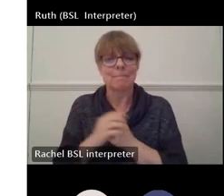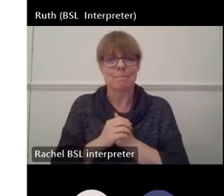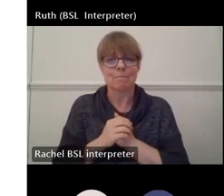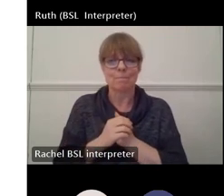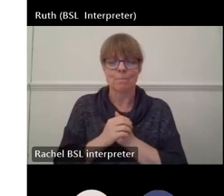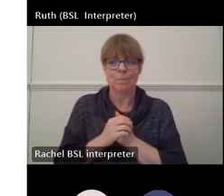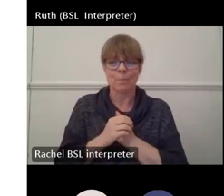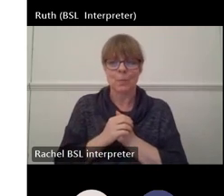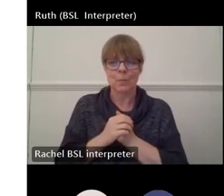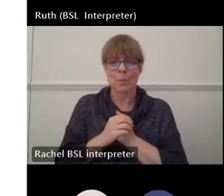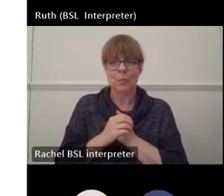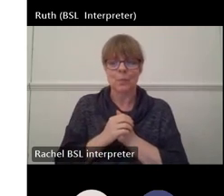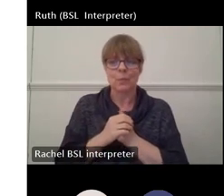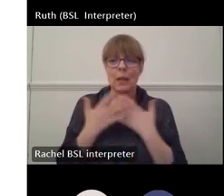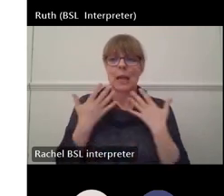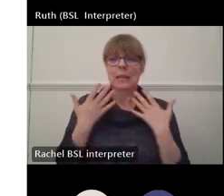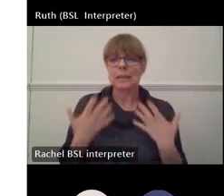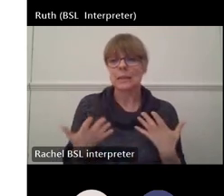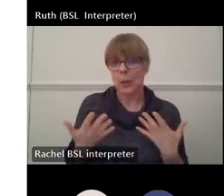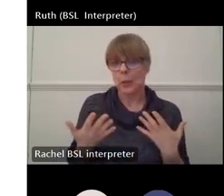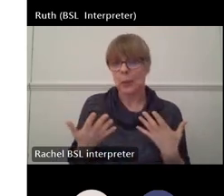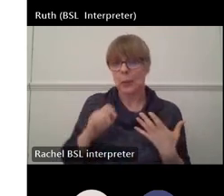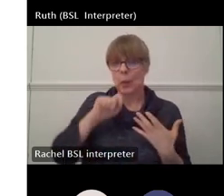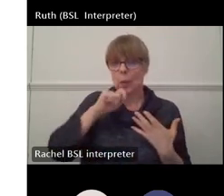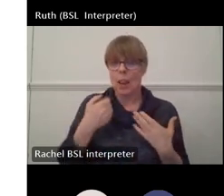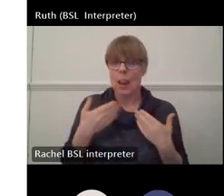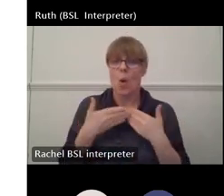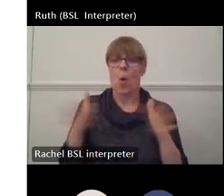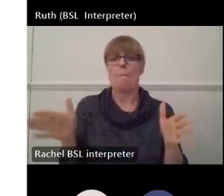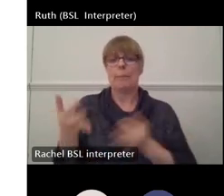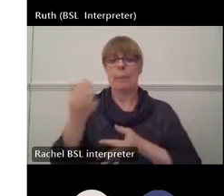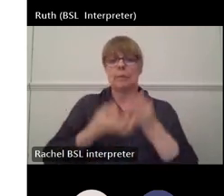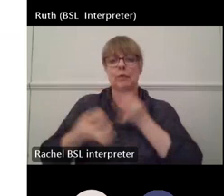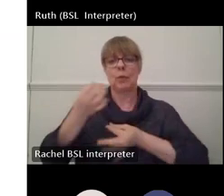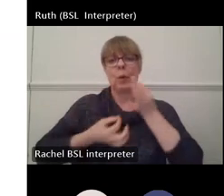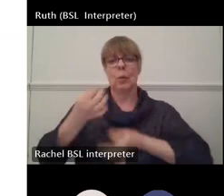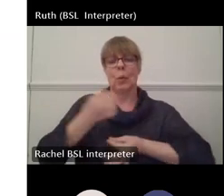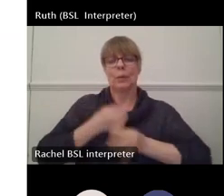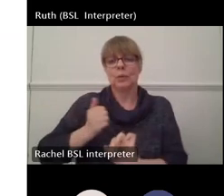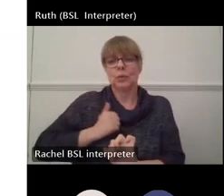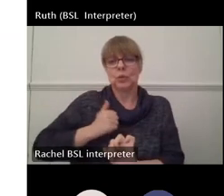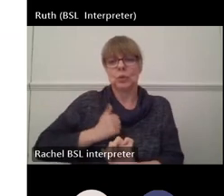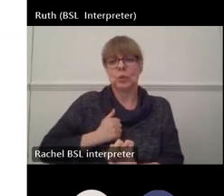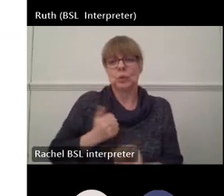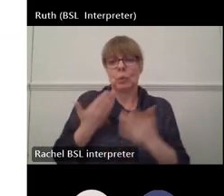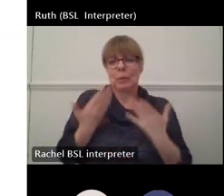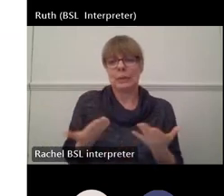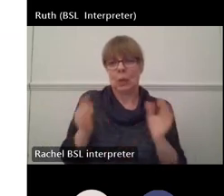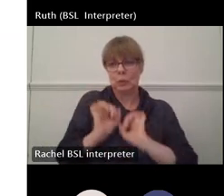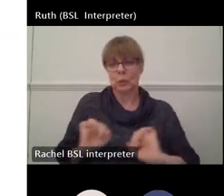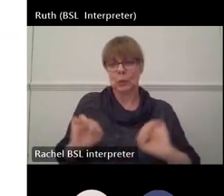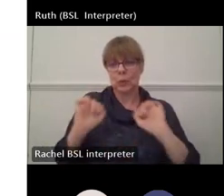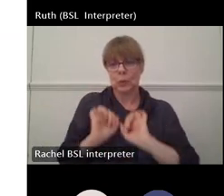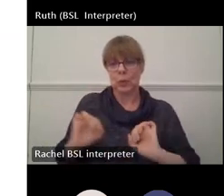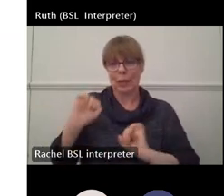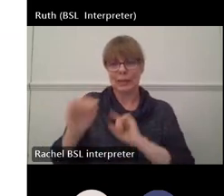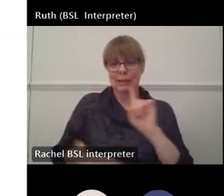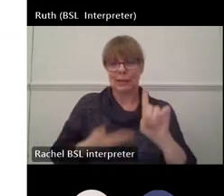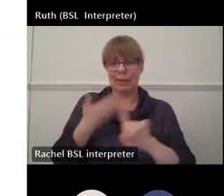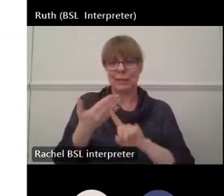out to the questions very, very shortly. But while we are just waiting, I just wondered if